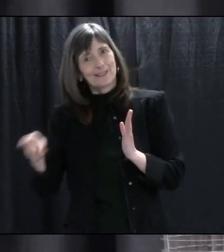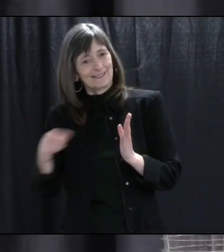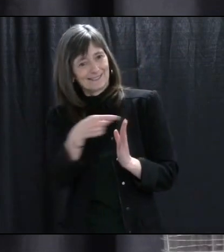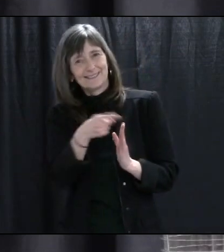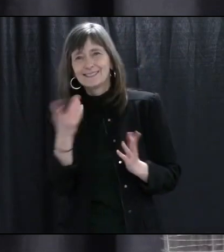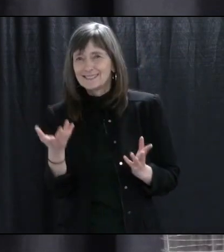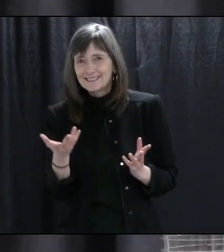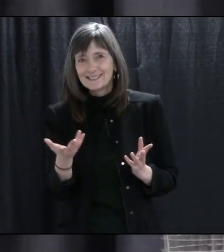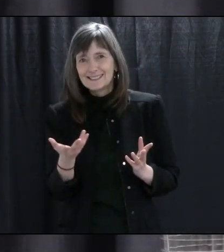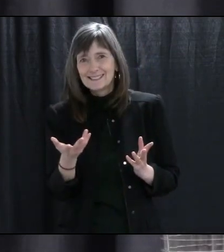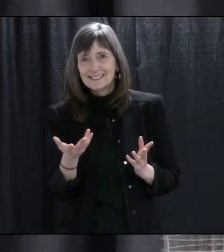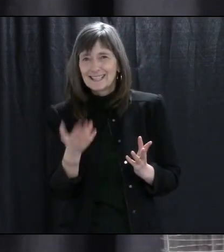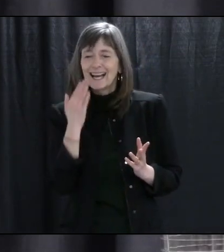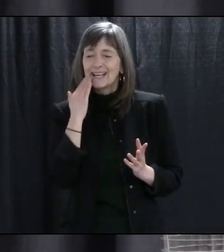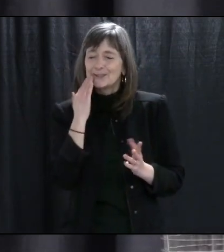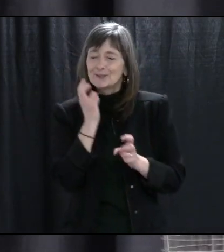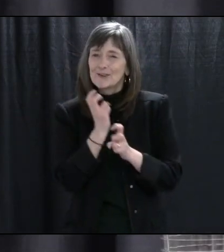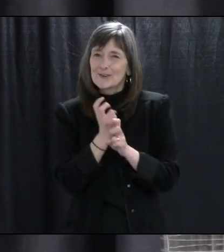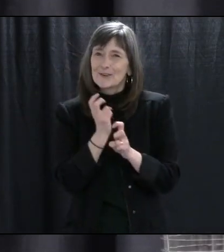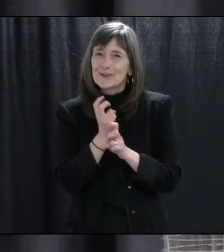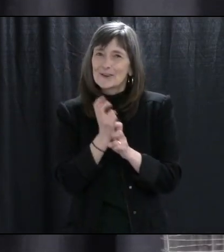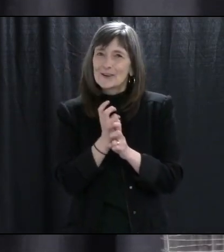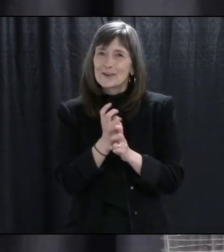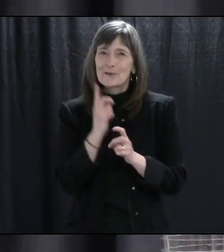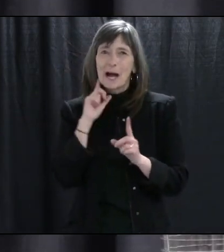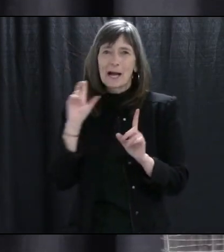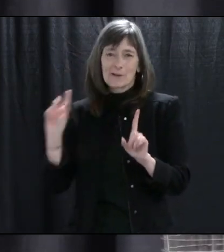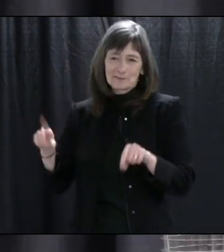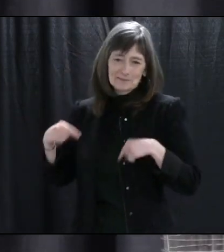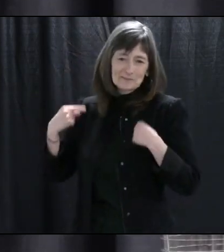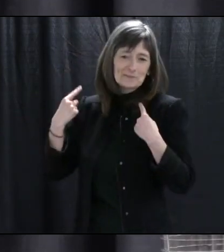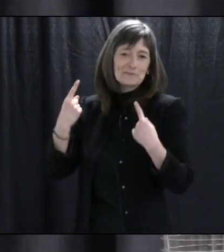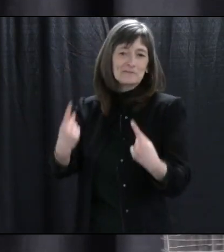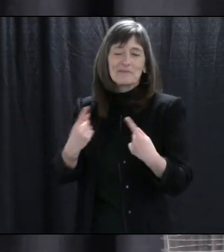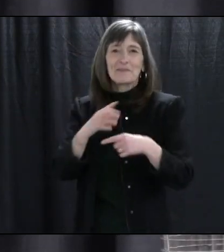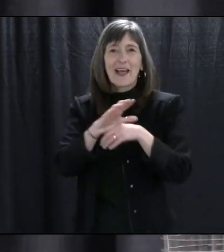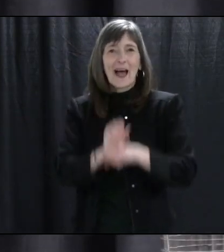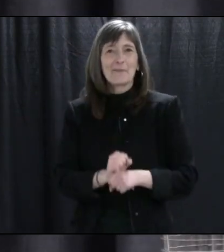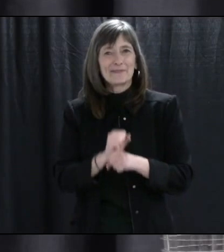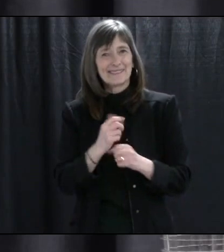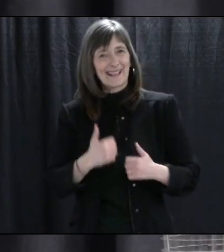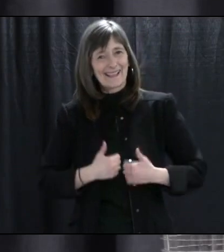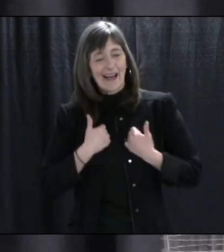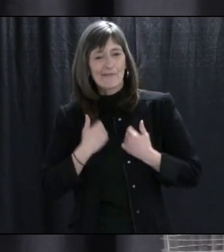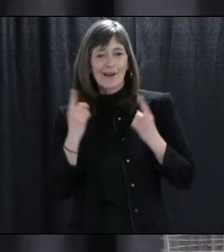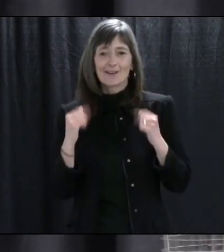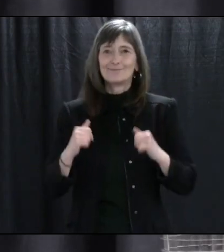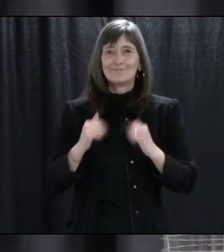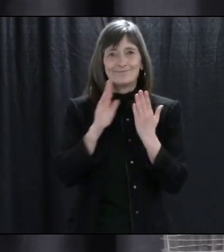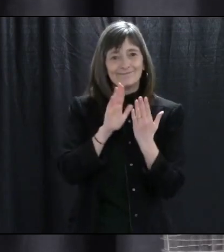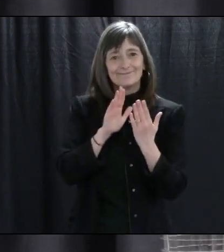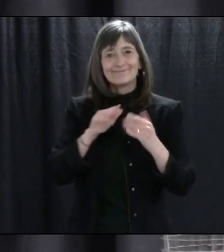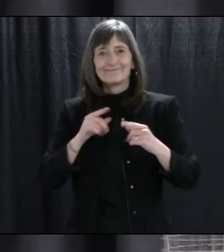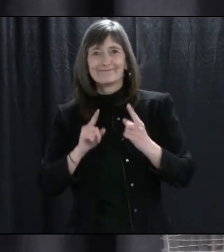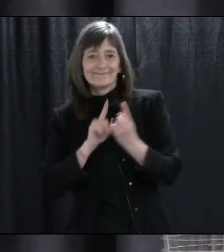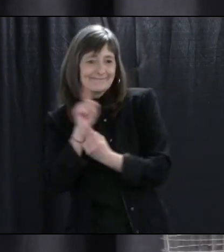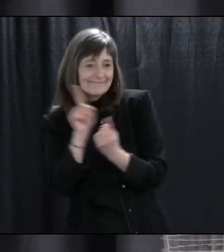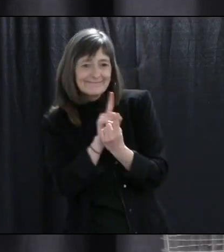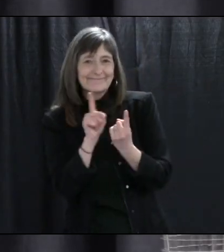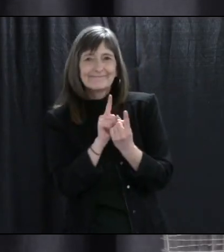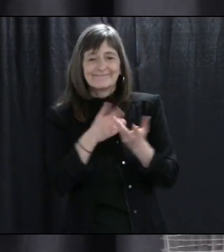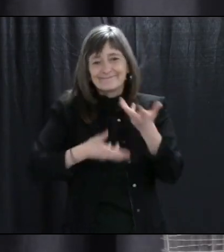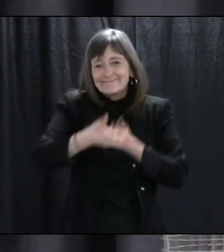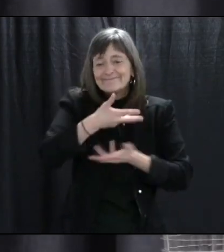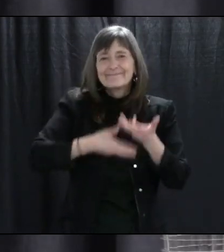difficult because it's become part of our life, this interaction, this face-to-face piece. And really and